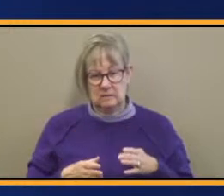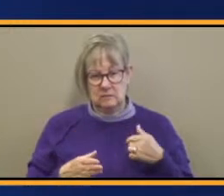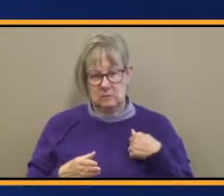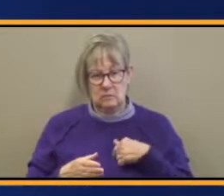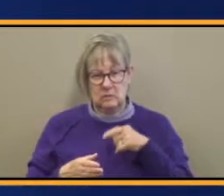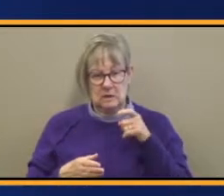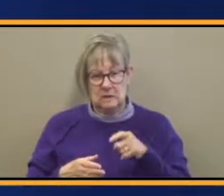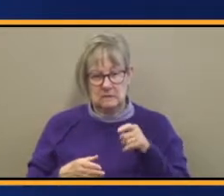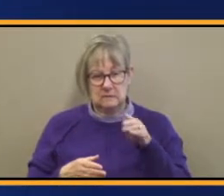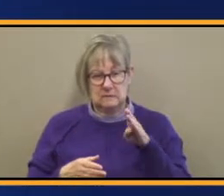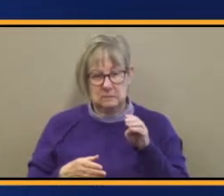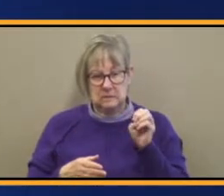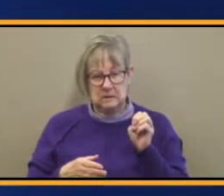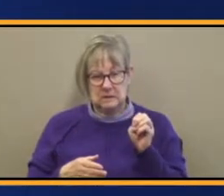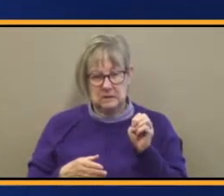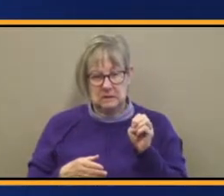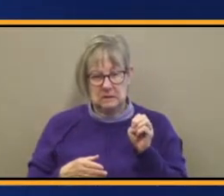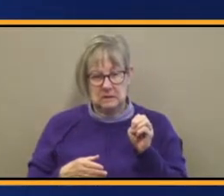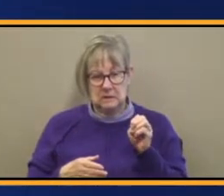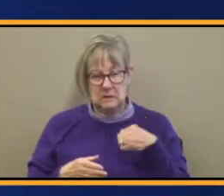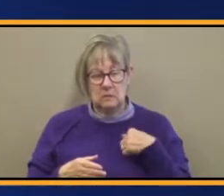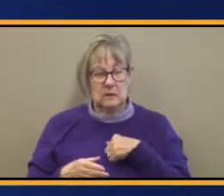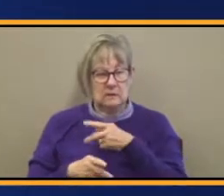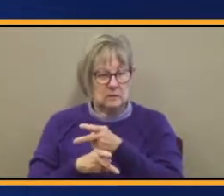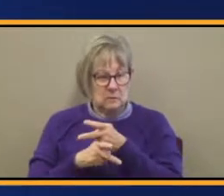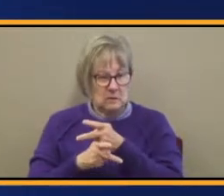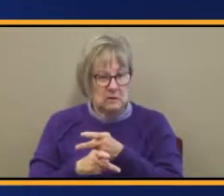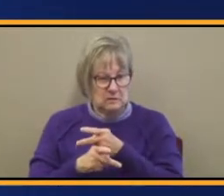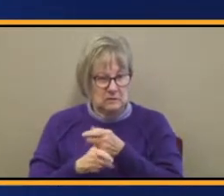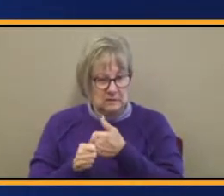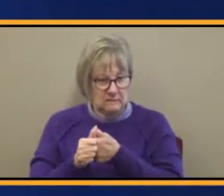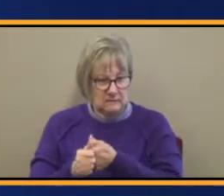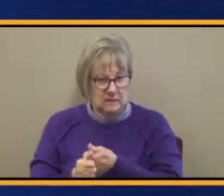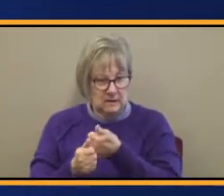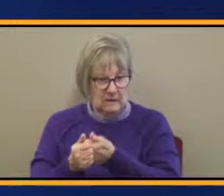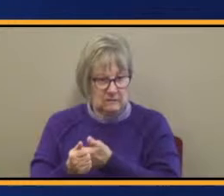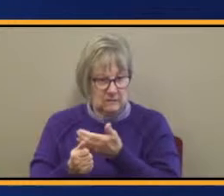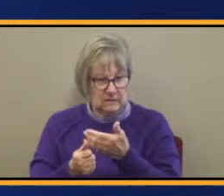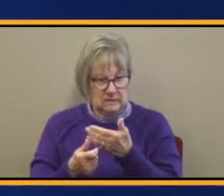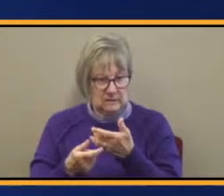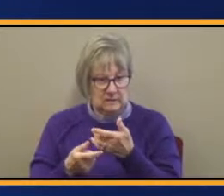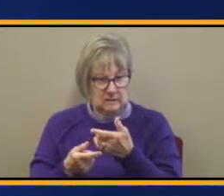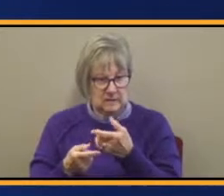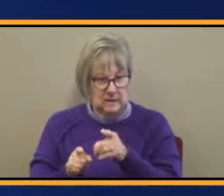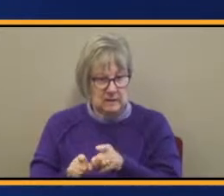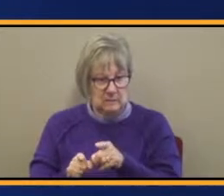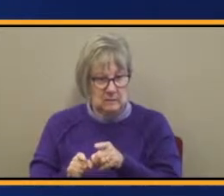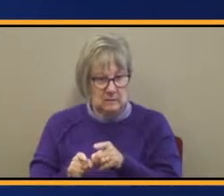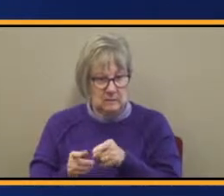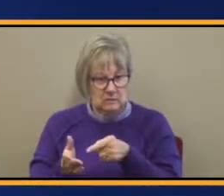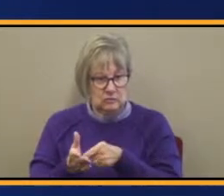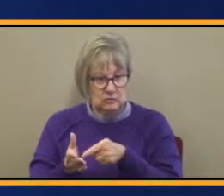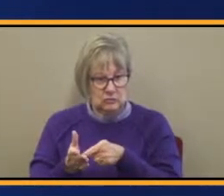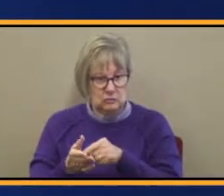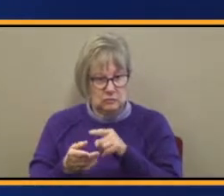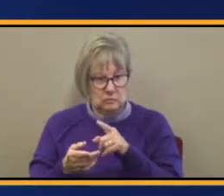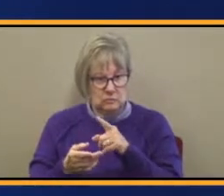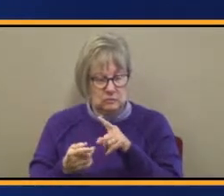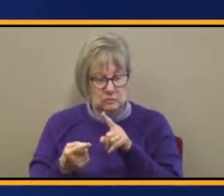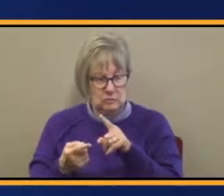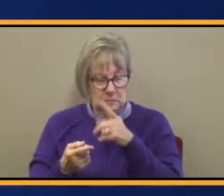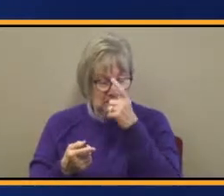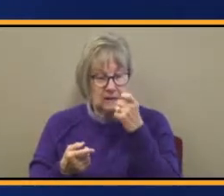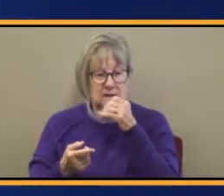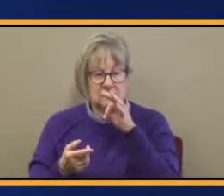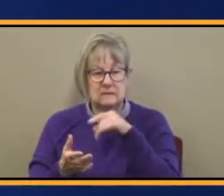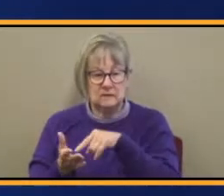very we have to monitor and track everything that has happened due to these changes in exchanges.